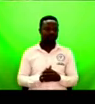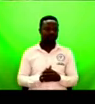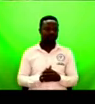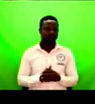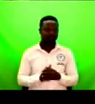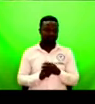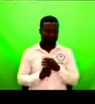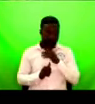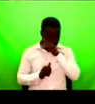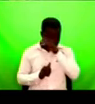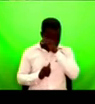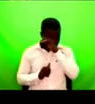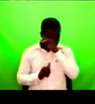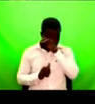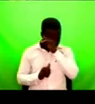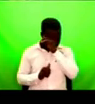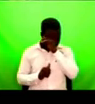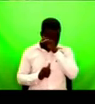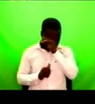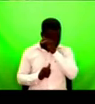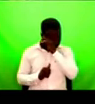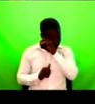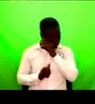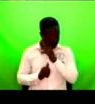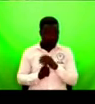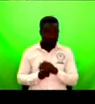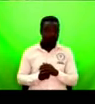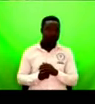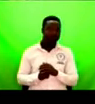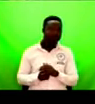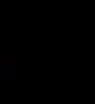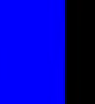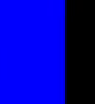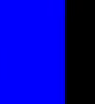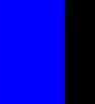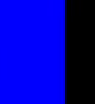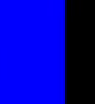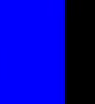My God, the movie song. The movie song, my Lord.